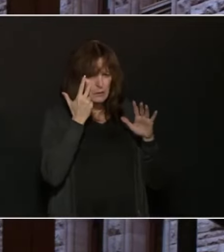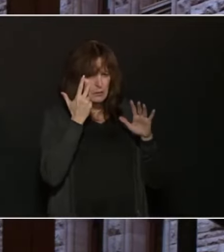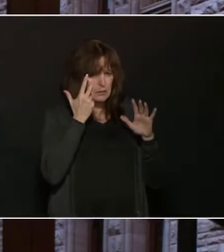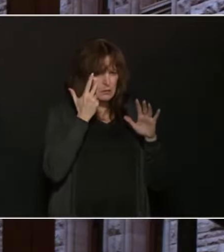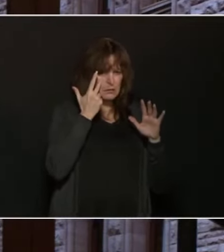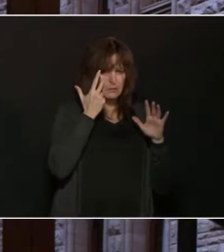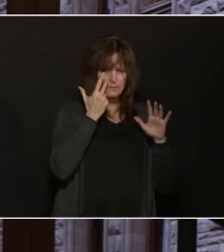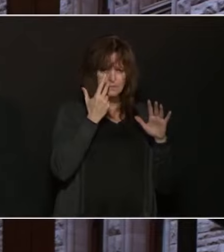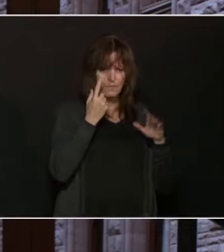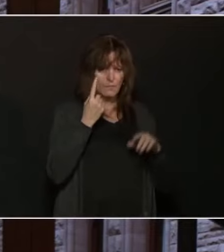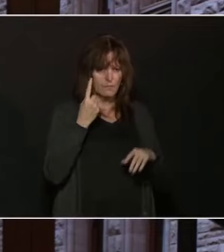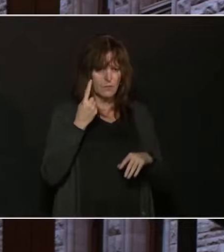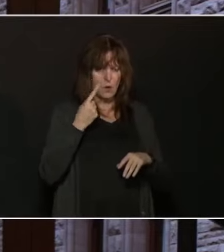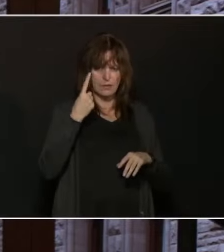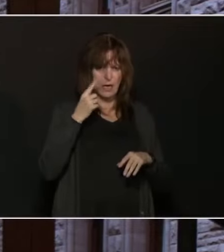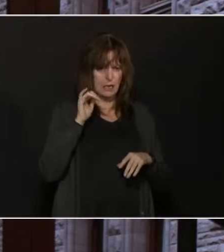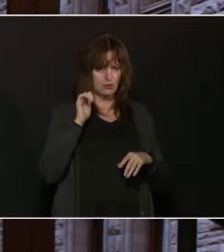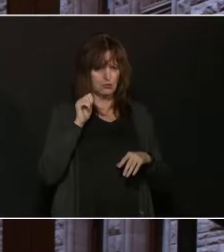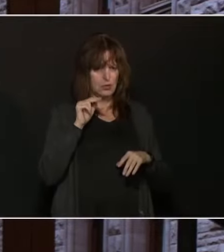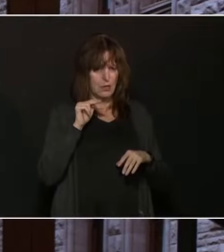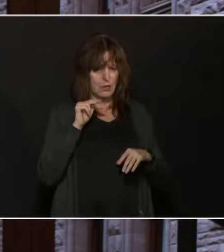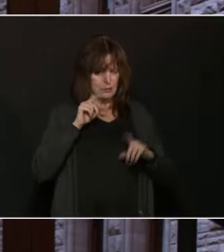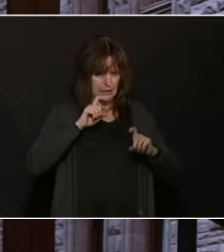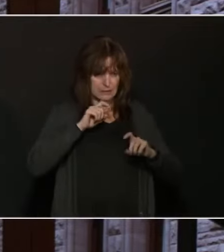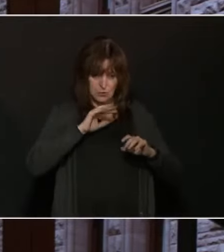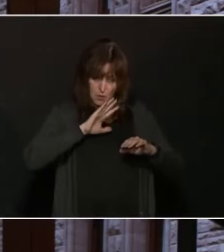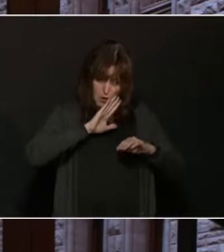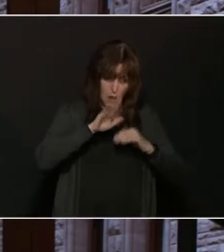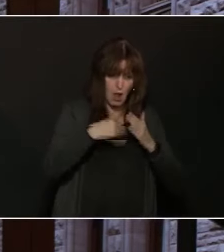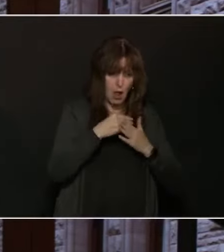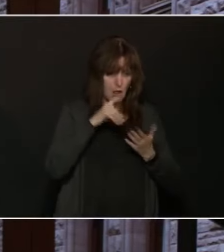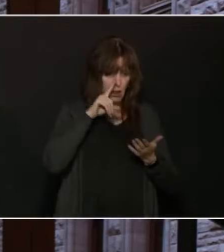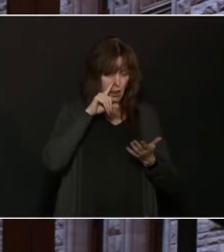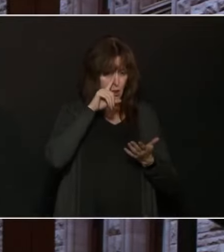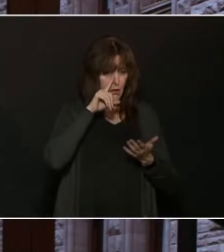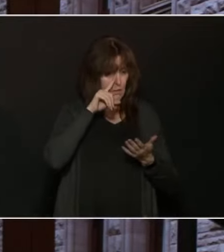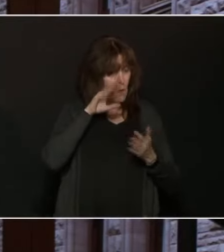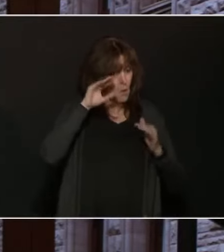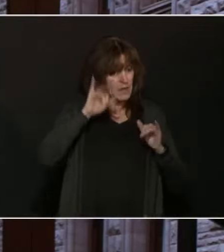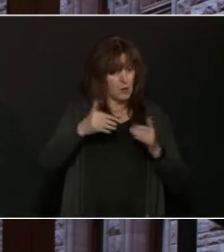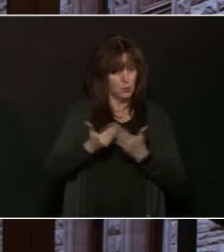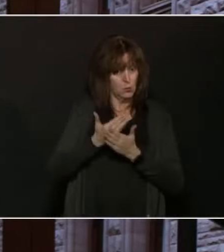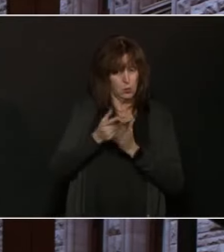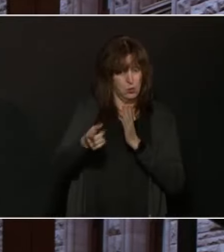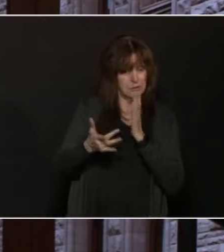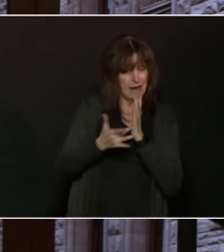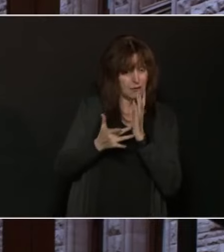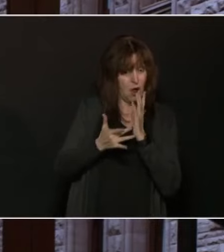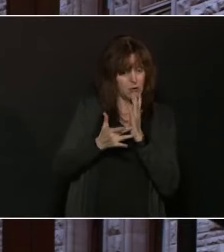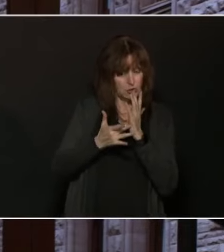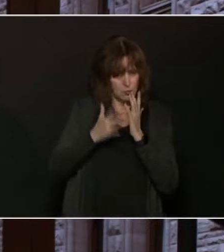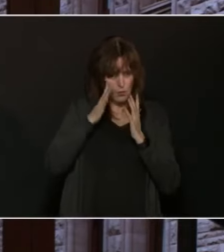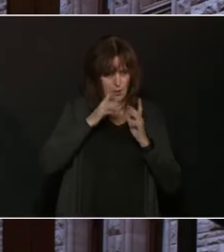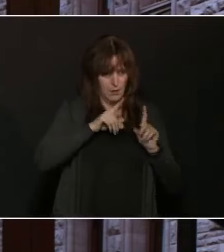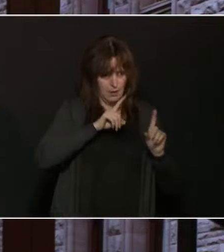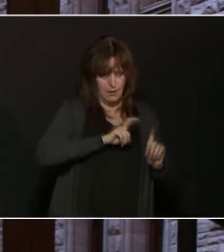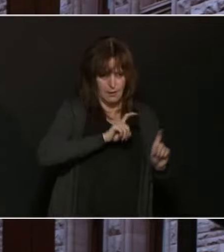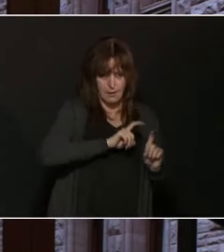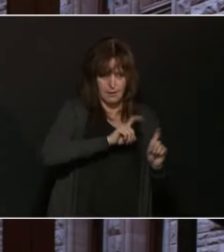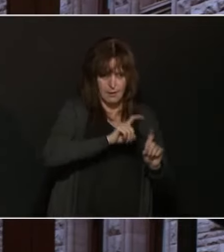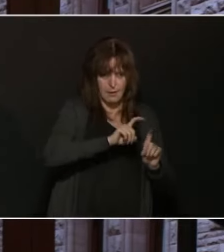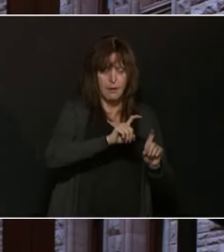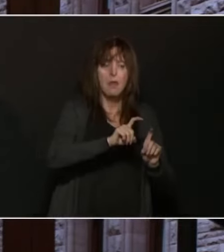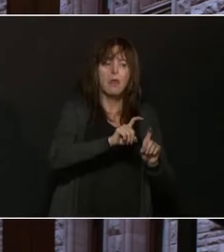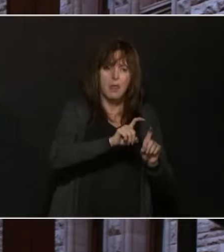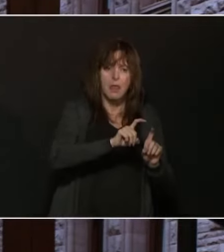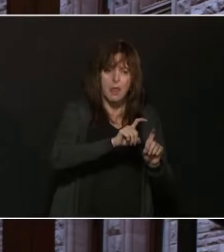the samples there. But it's our hope that with this new technology, we'll be testing all positives to see, give us a heads